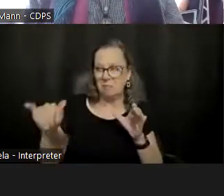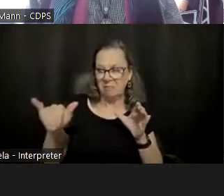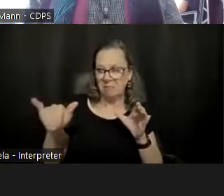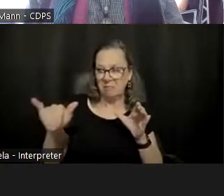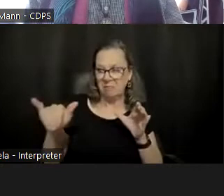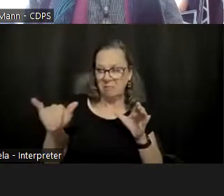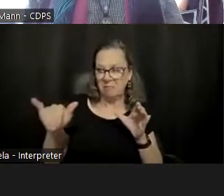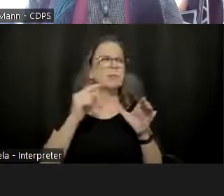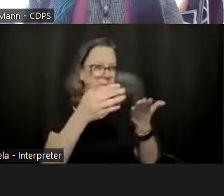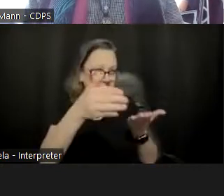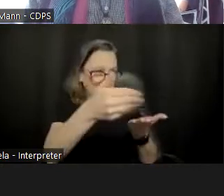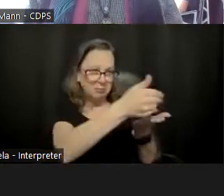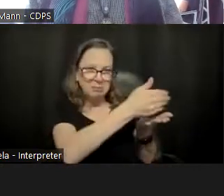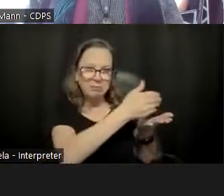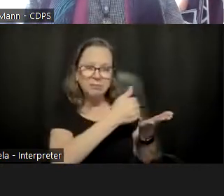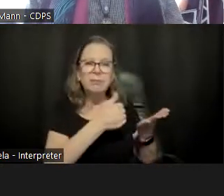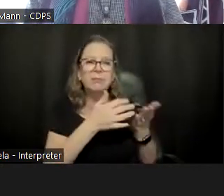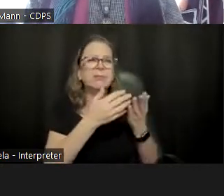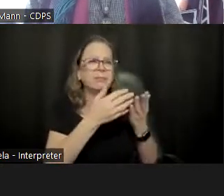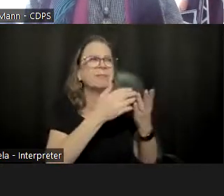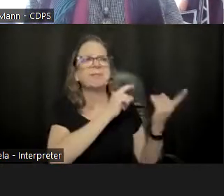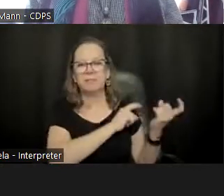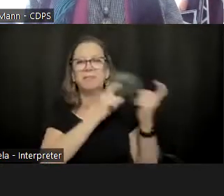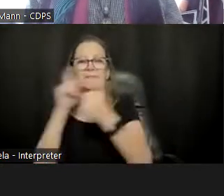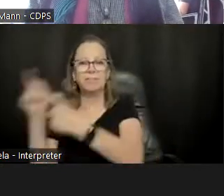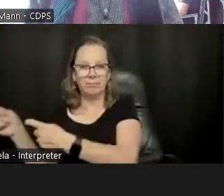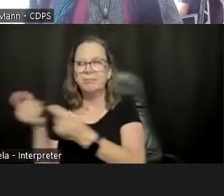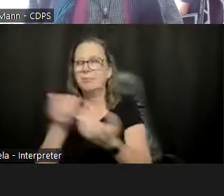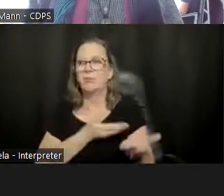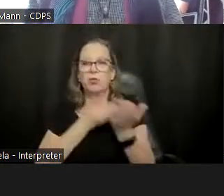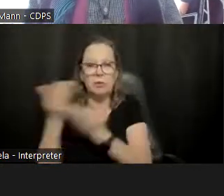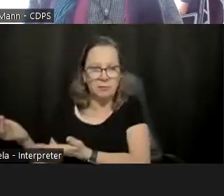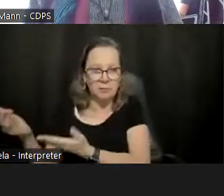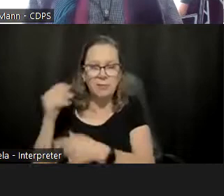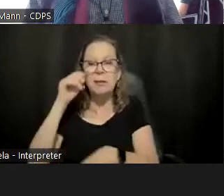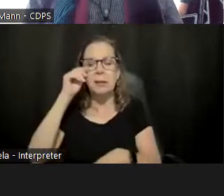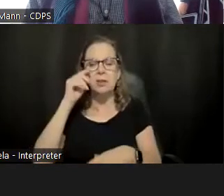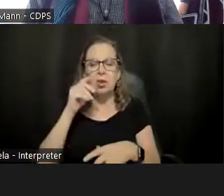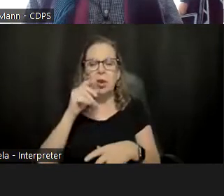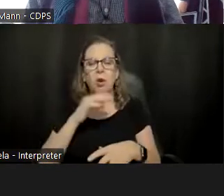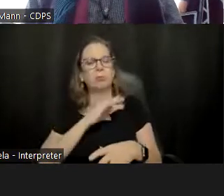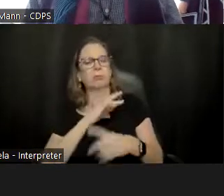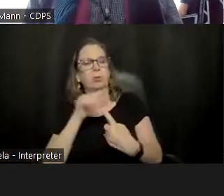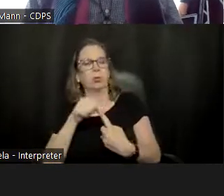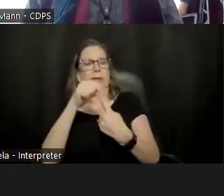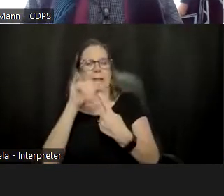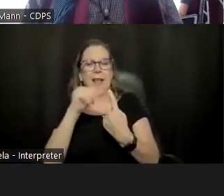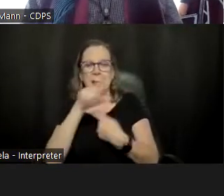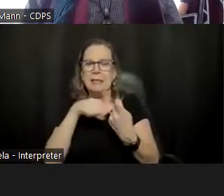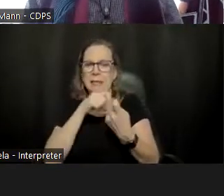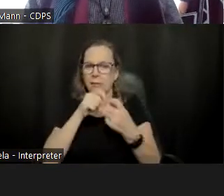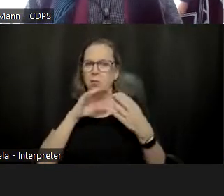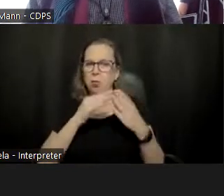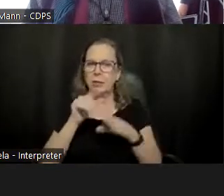them, the donations needed. And so it was just a unique thing that that specific community